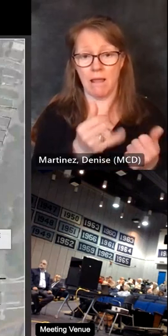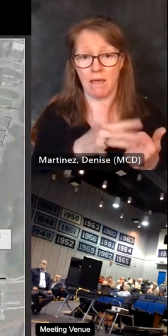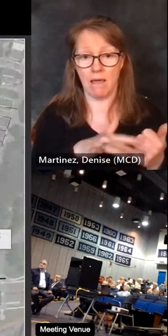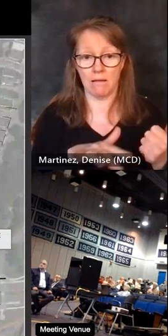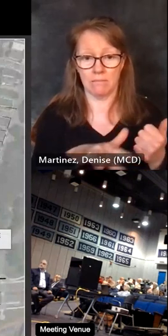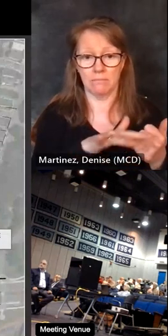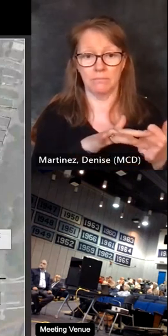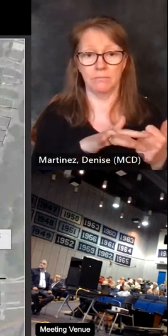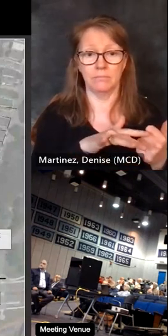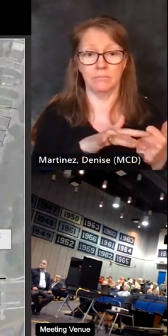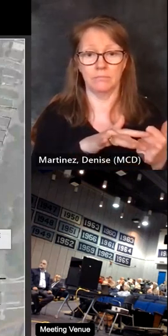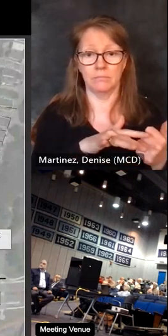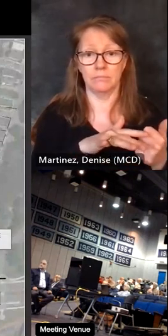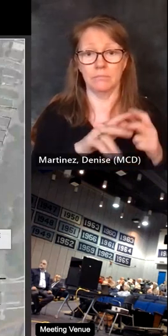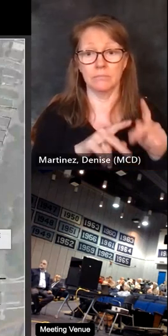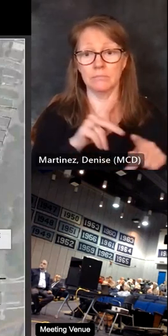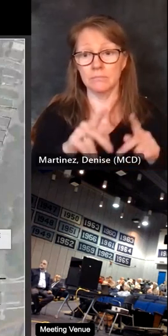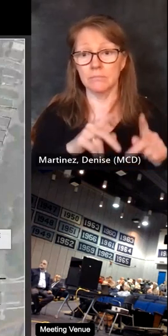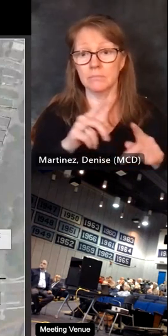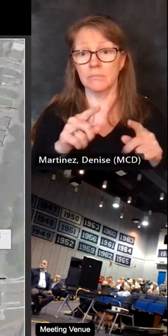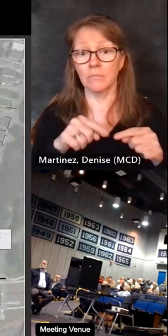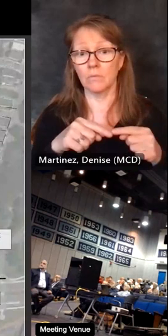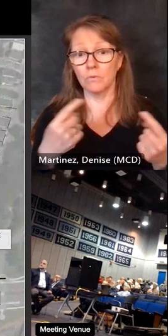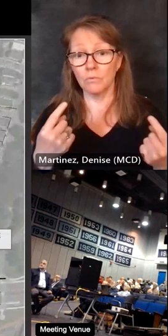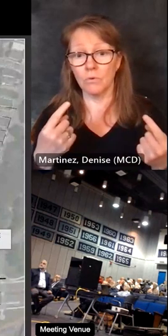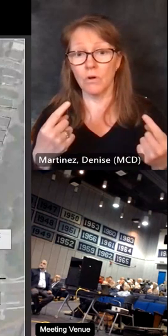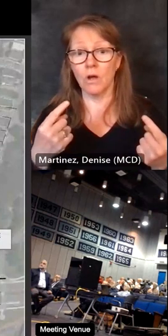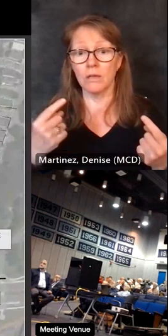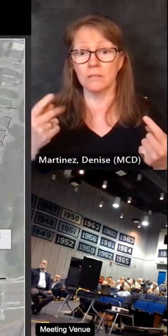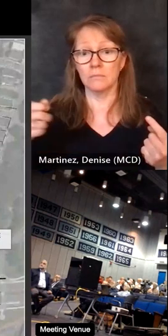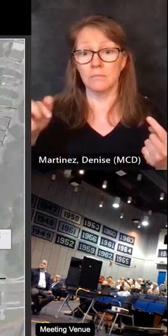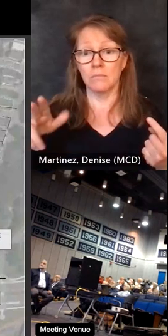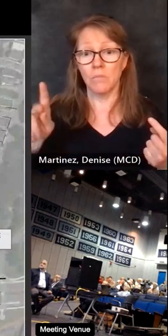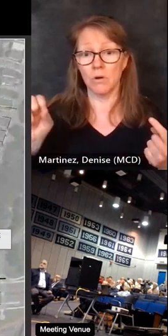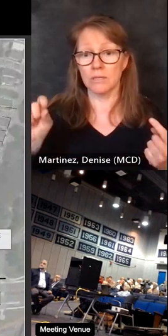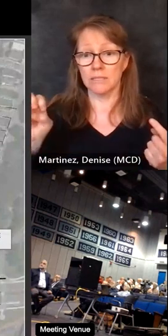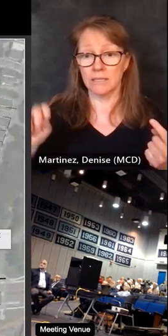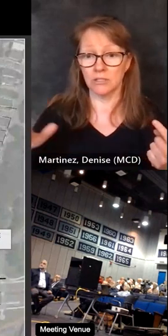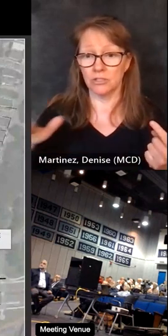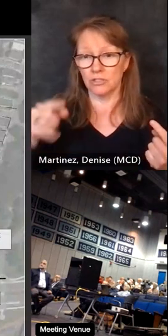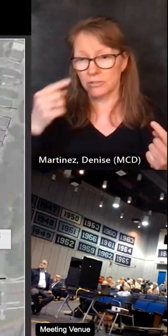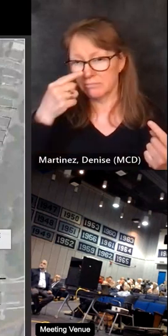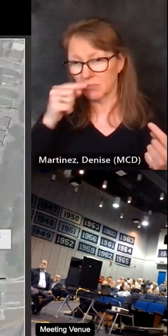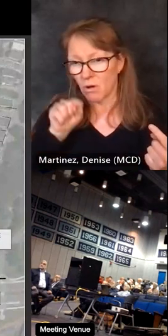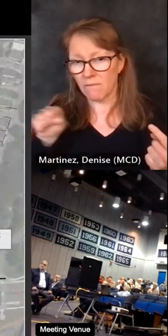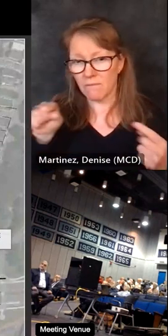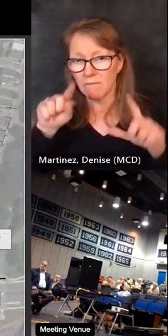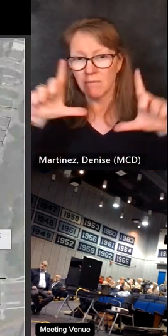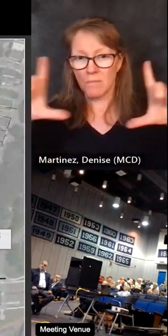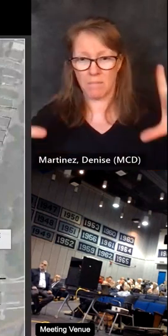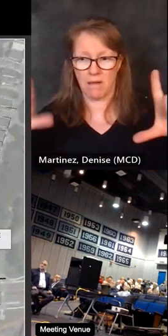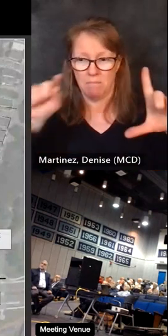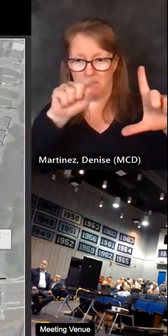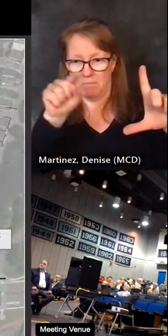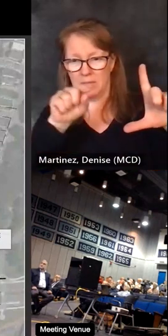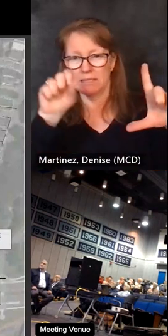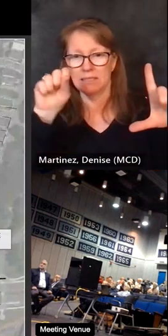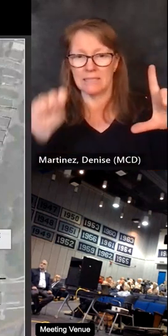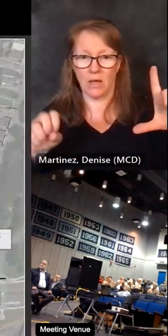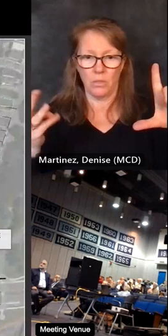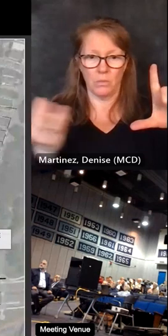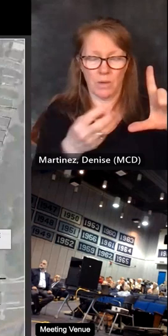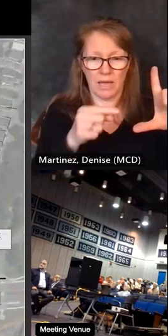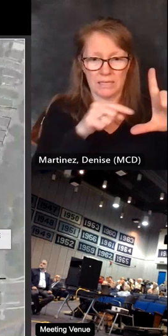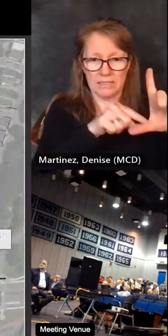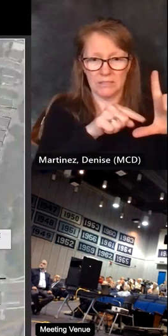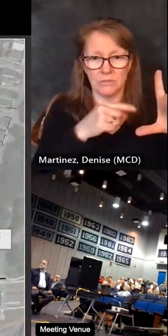right now that are across from parcel station, just off the map on the south southwest corner there. You can see the